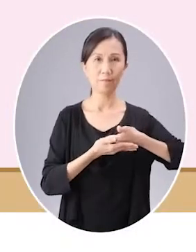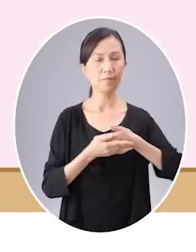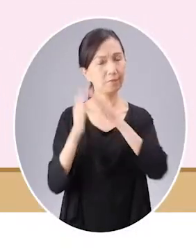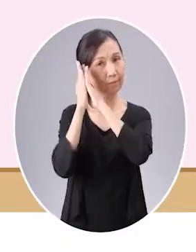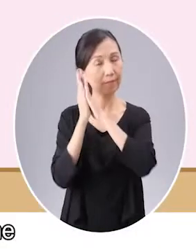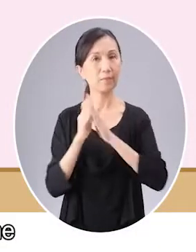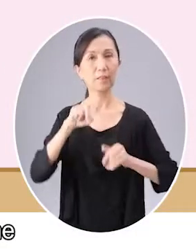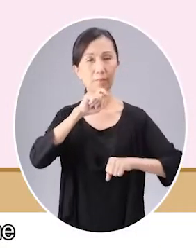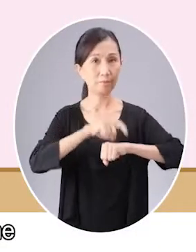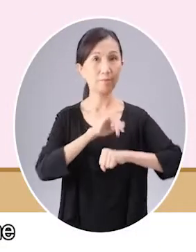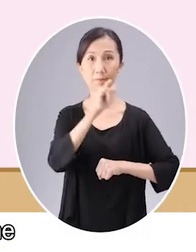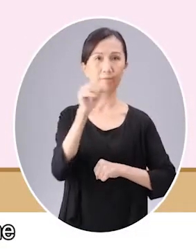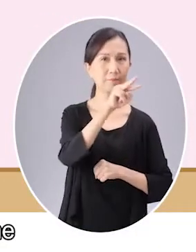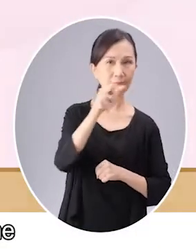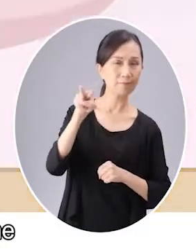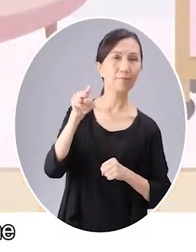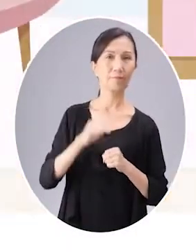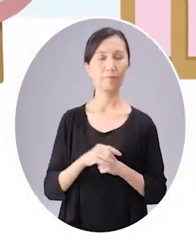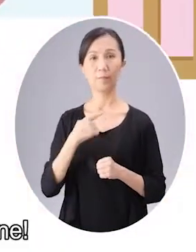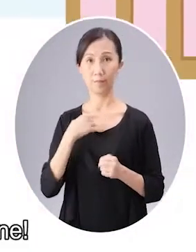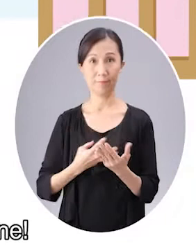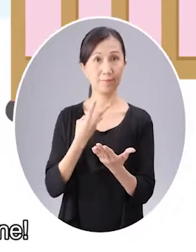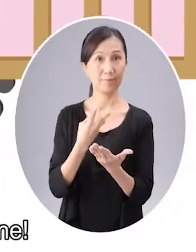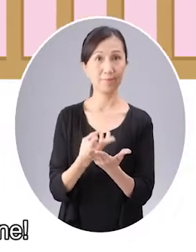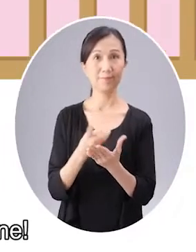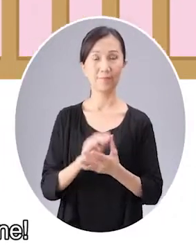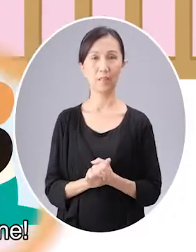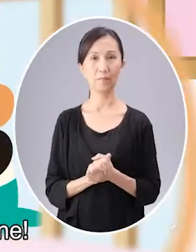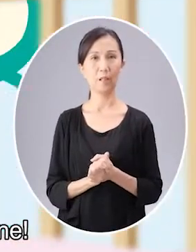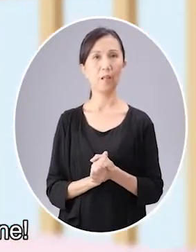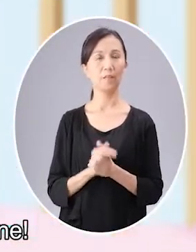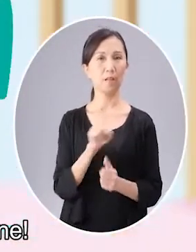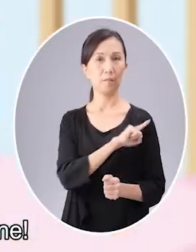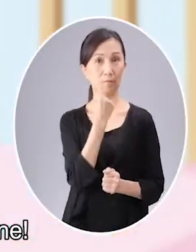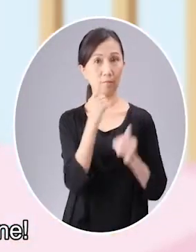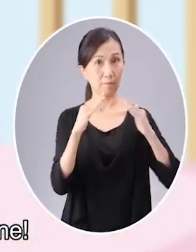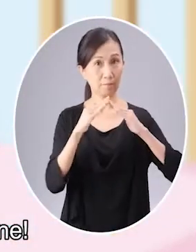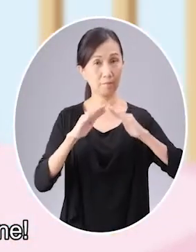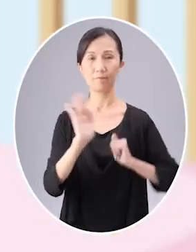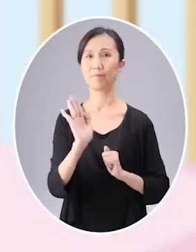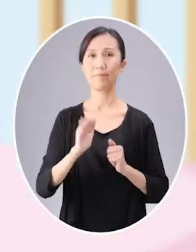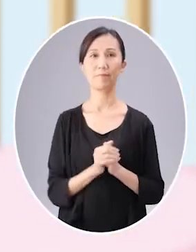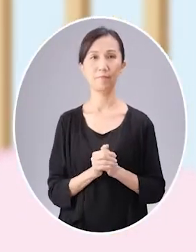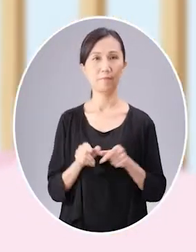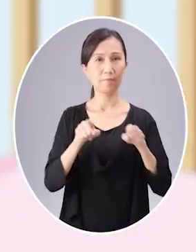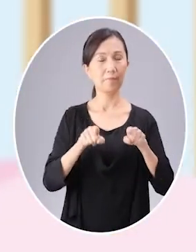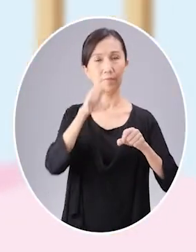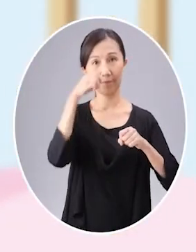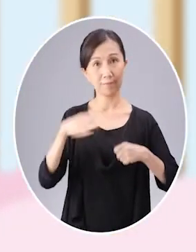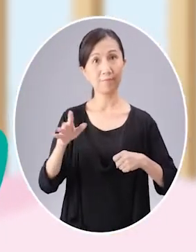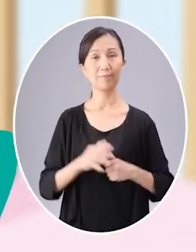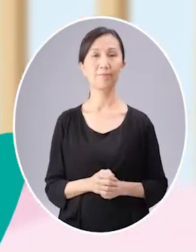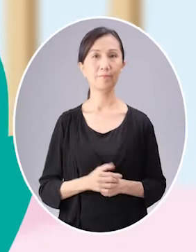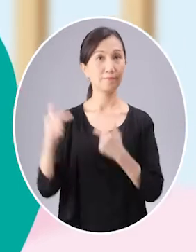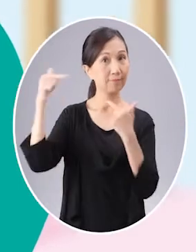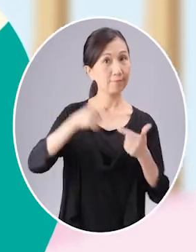of the time. Better check on them from time to time. To play safe, never leave babies at home alone. Film director,